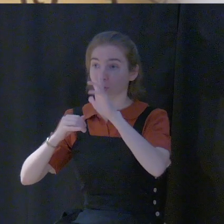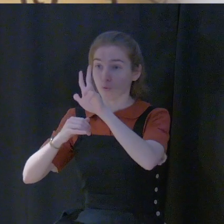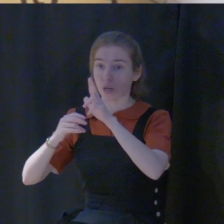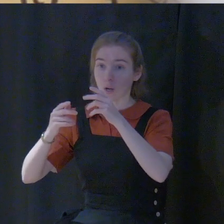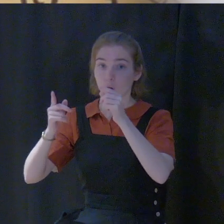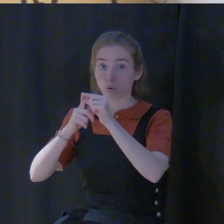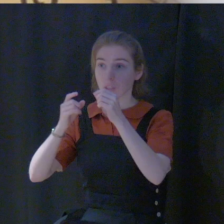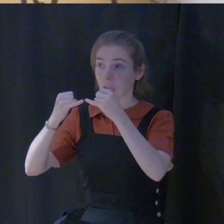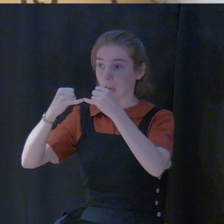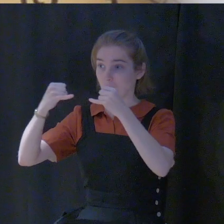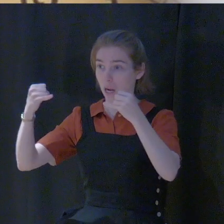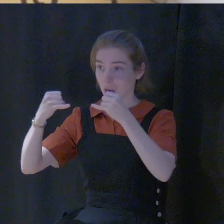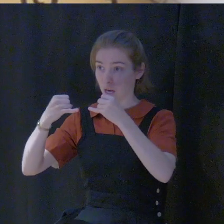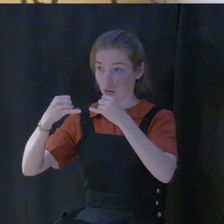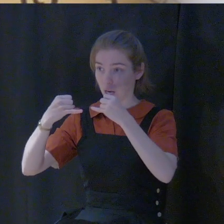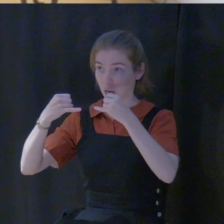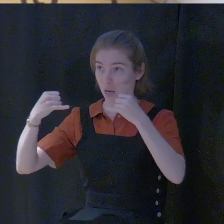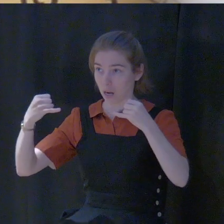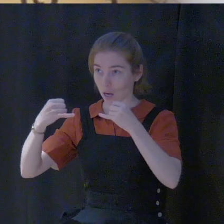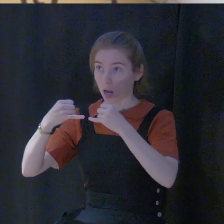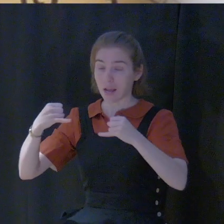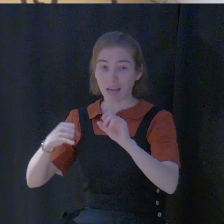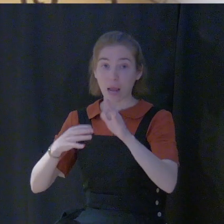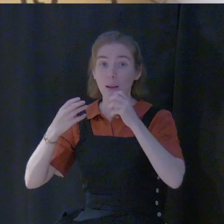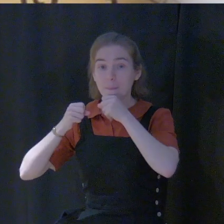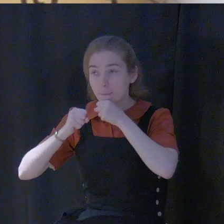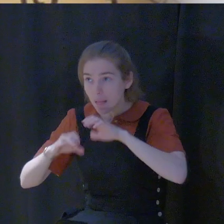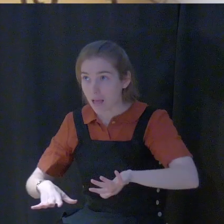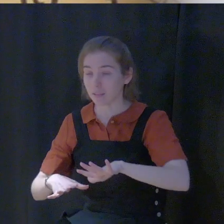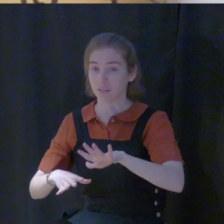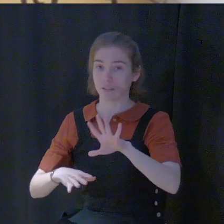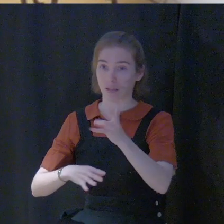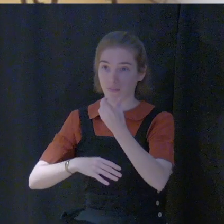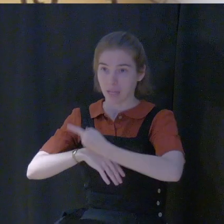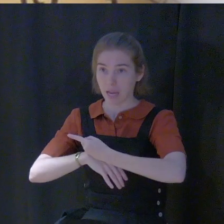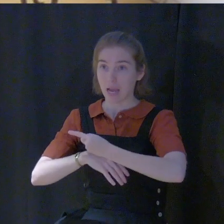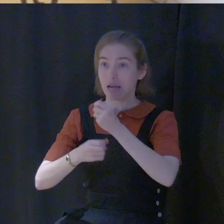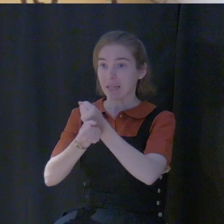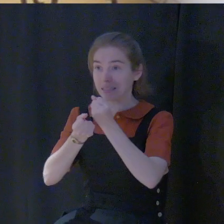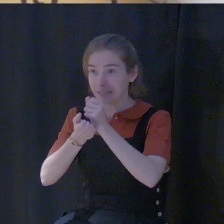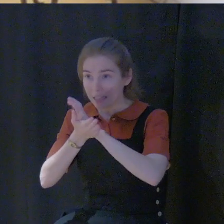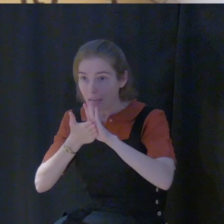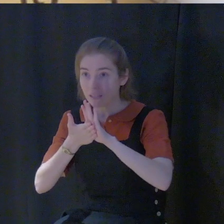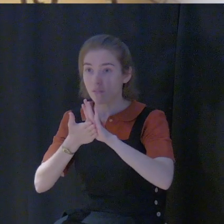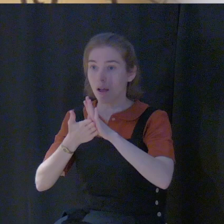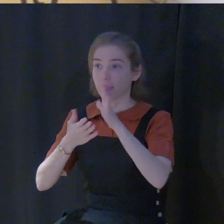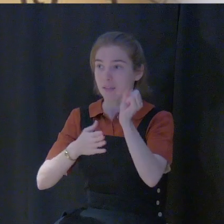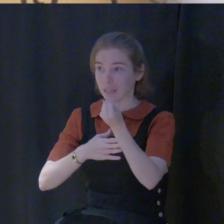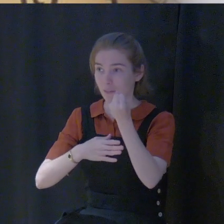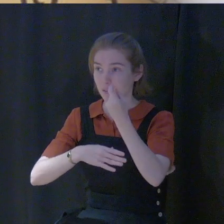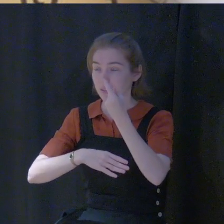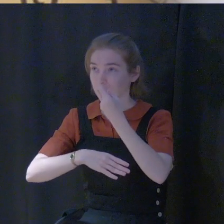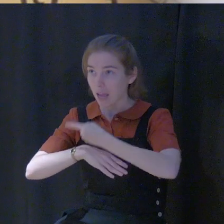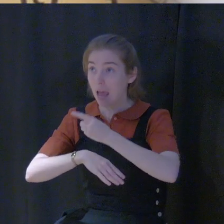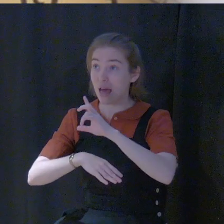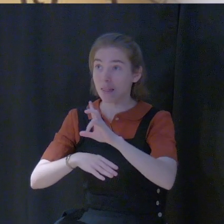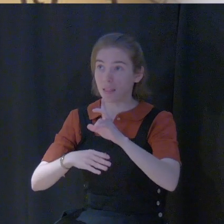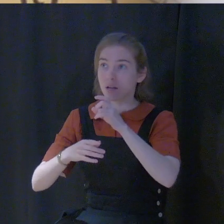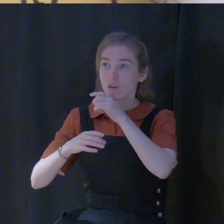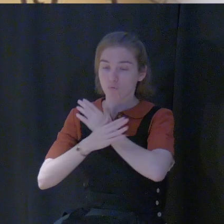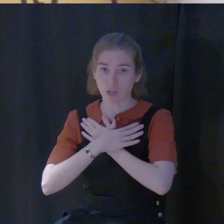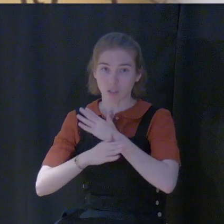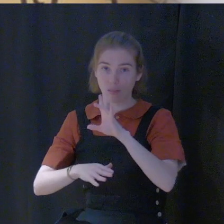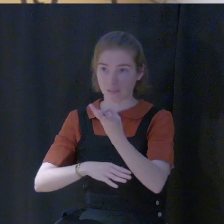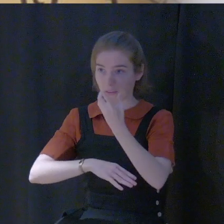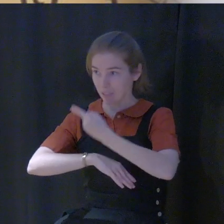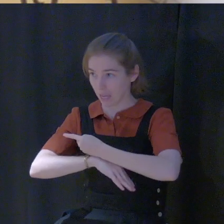underlined. On that seventh day, he blessed the seventh day, he sanctified the seventh day, and he rested on the seventh day. God was